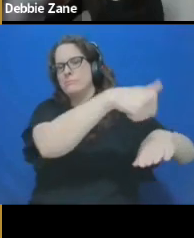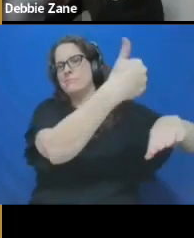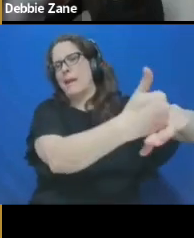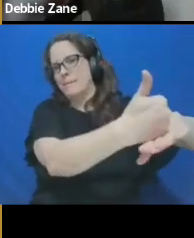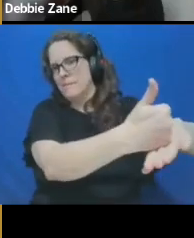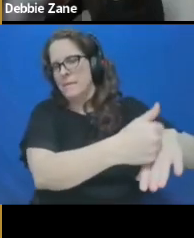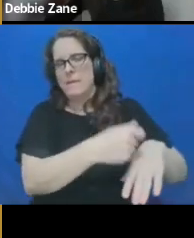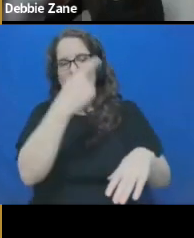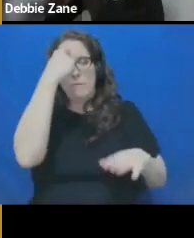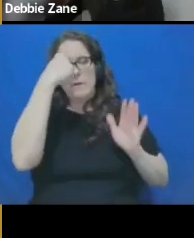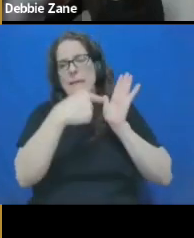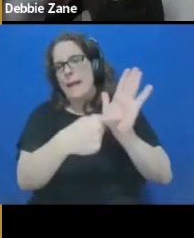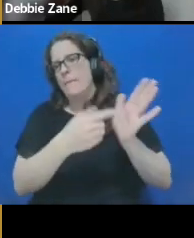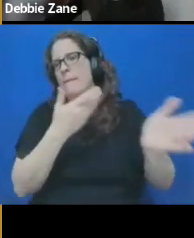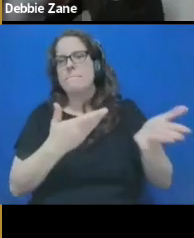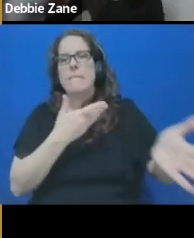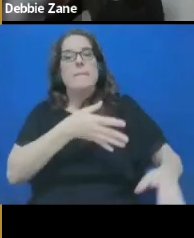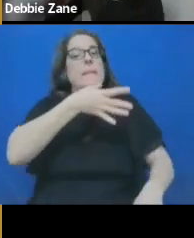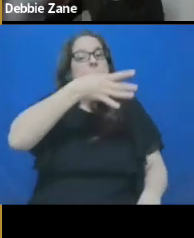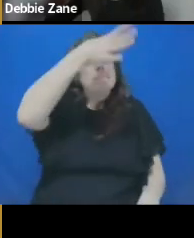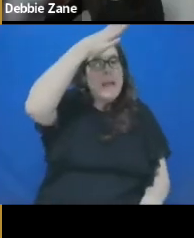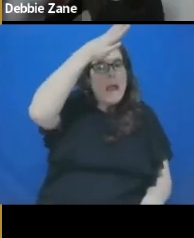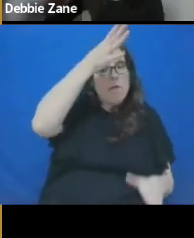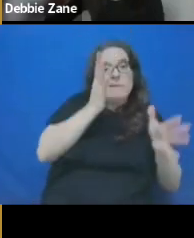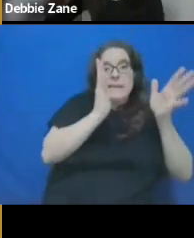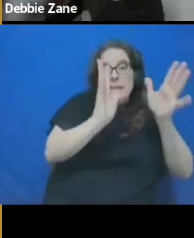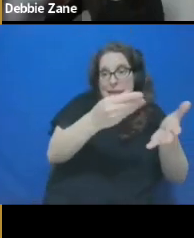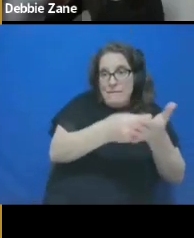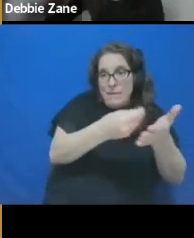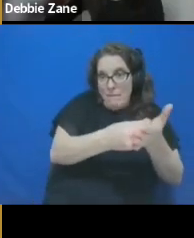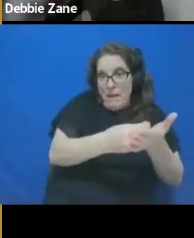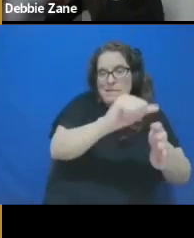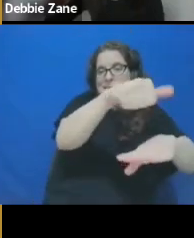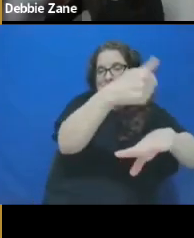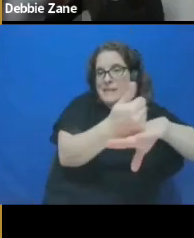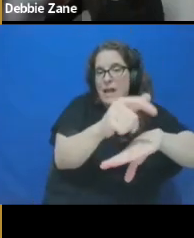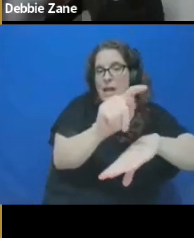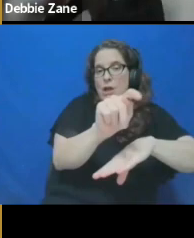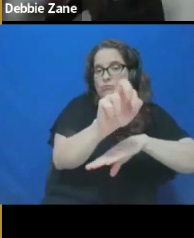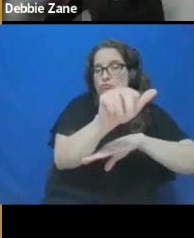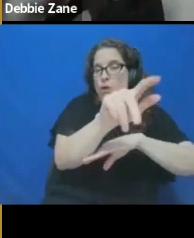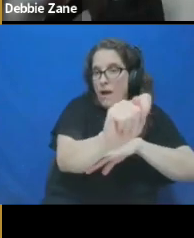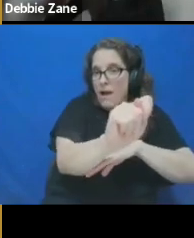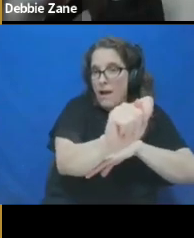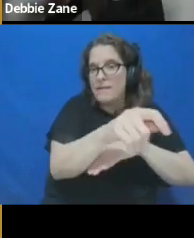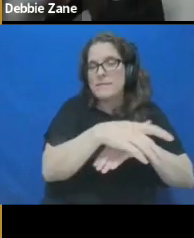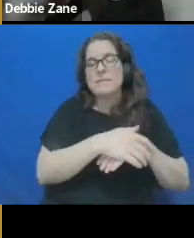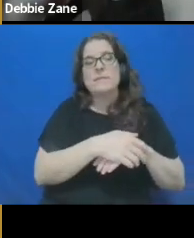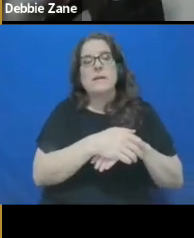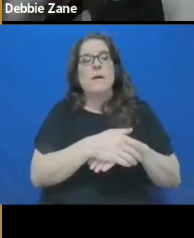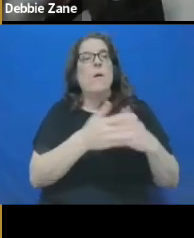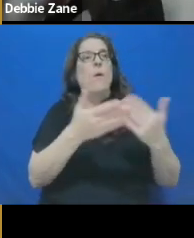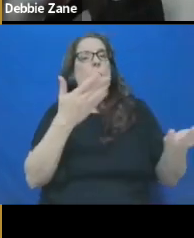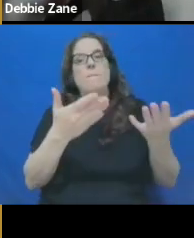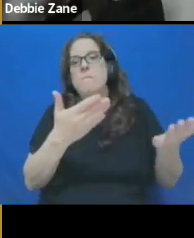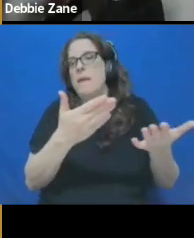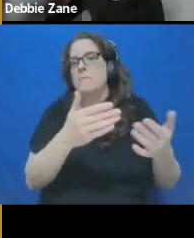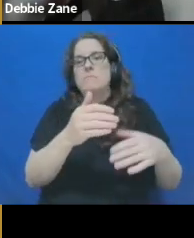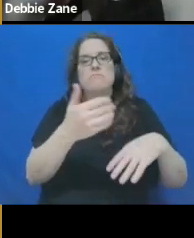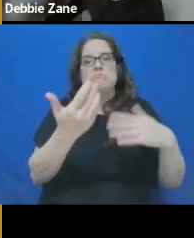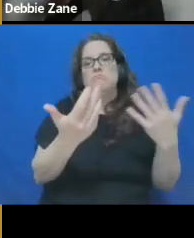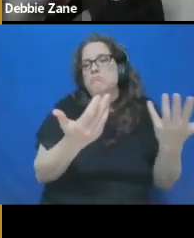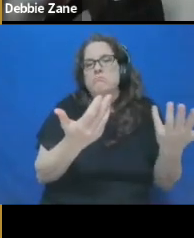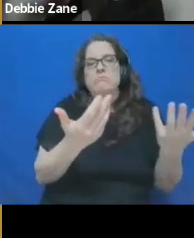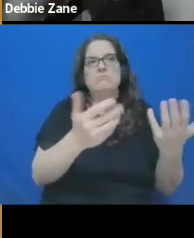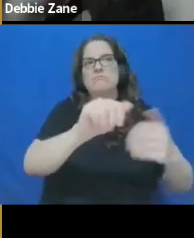will, as part of a revocable or irrevocable inter vivos trust, or as a separate standalone trust